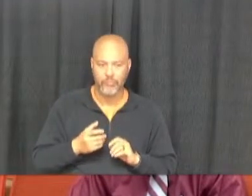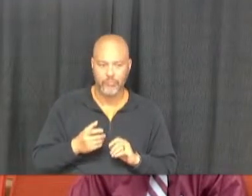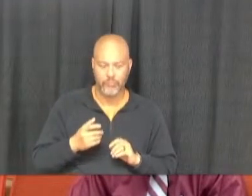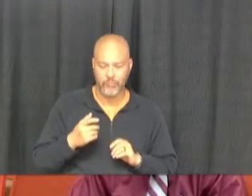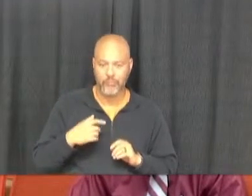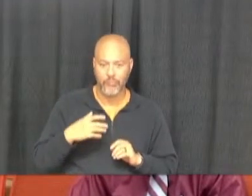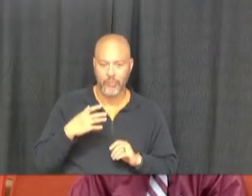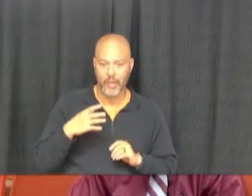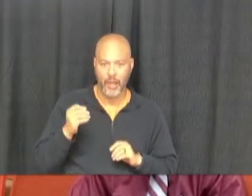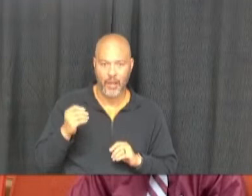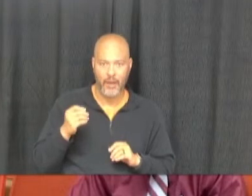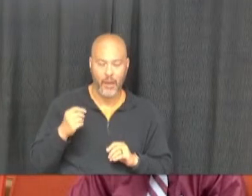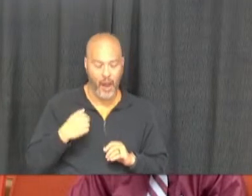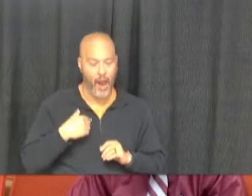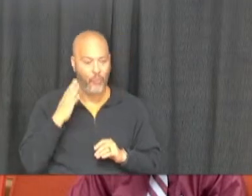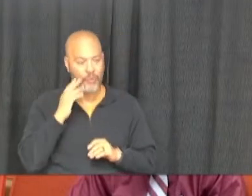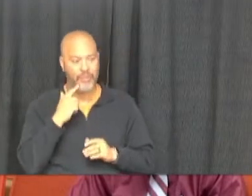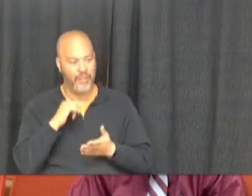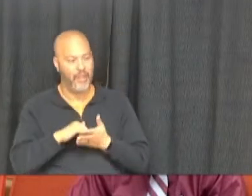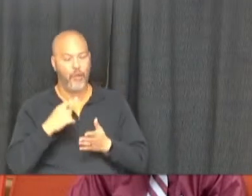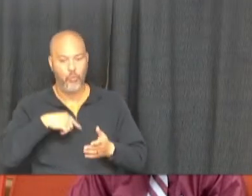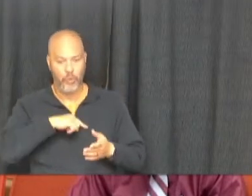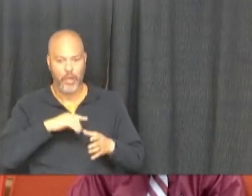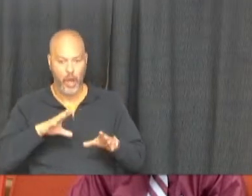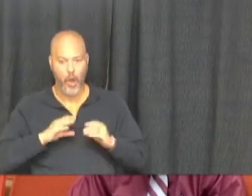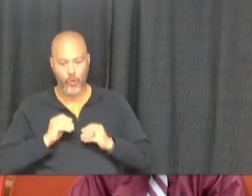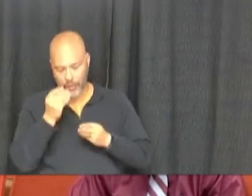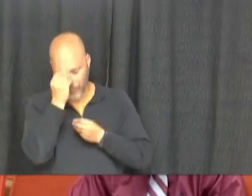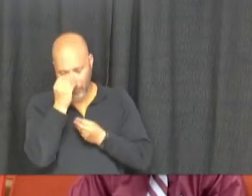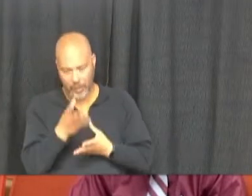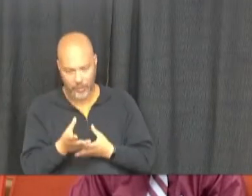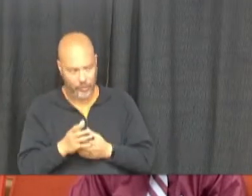guess I would say, and I may say that wrong, but we own the data.